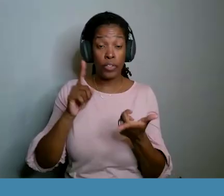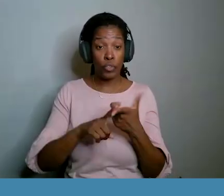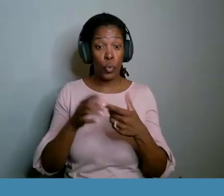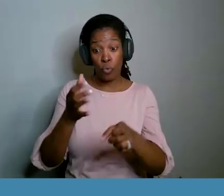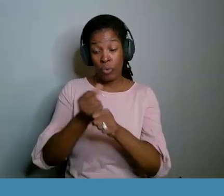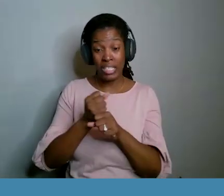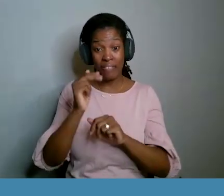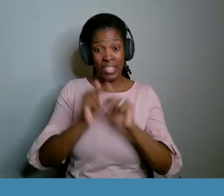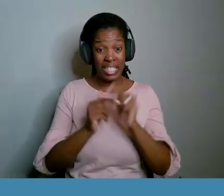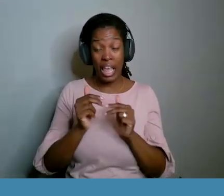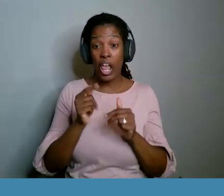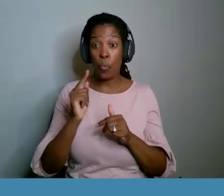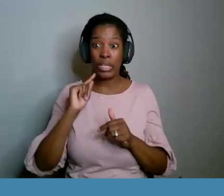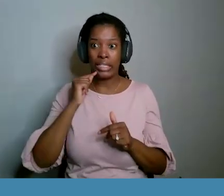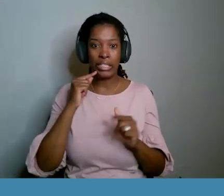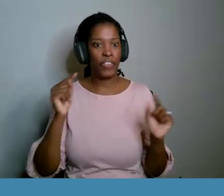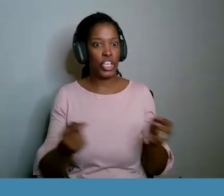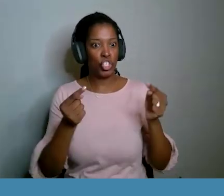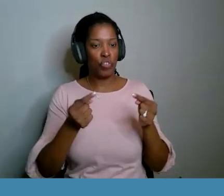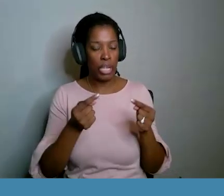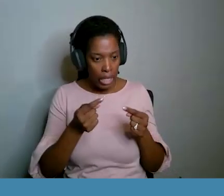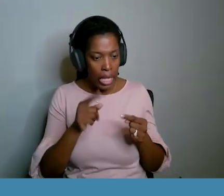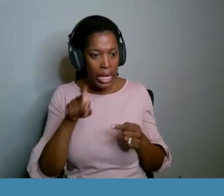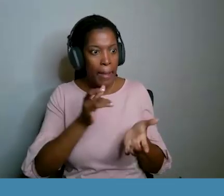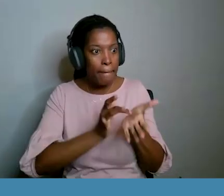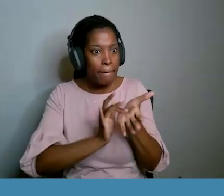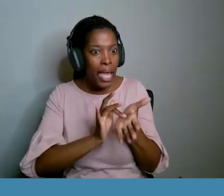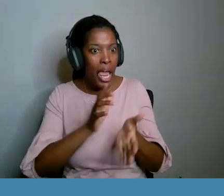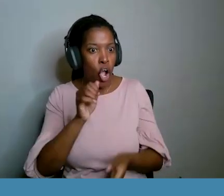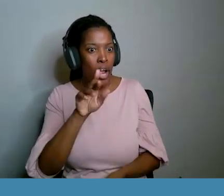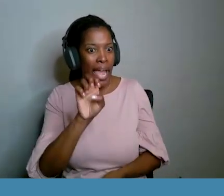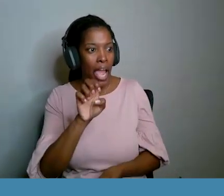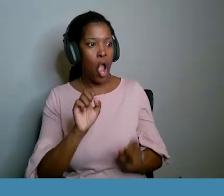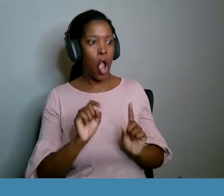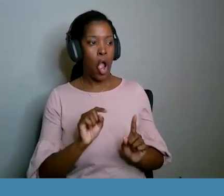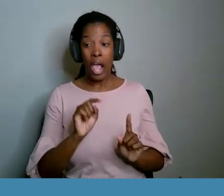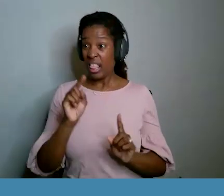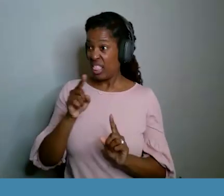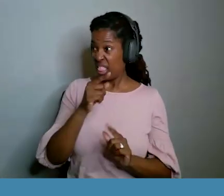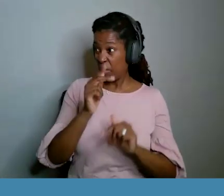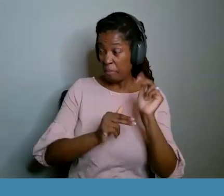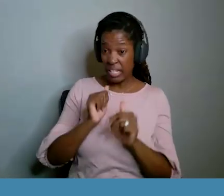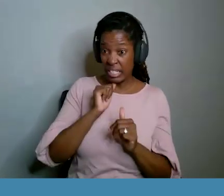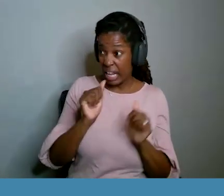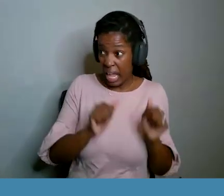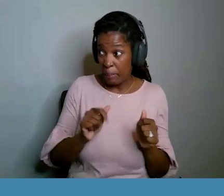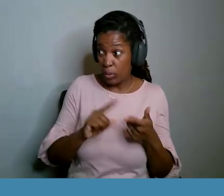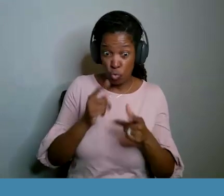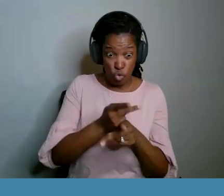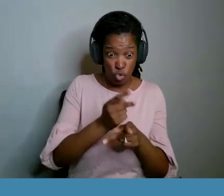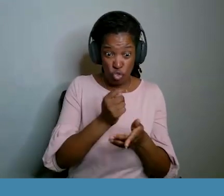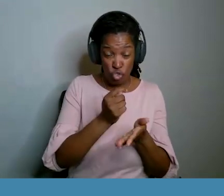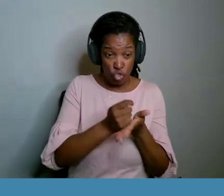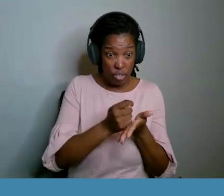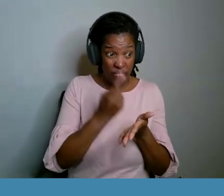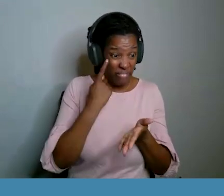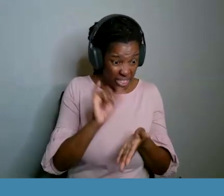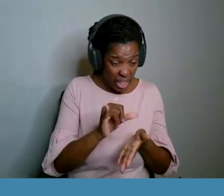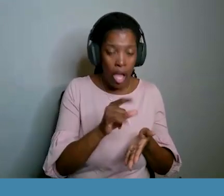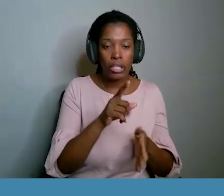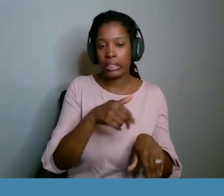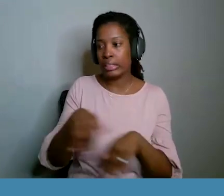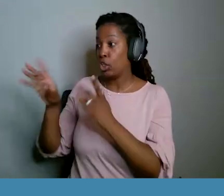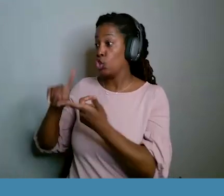care. Well, if the facility doesn't have the ability to treat that medical issue, they would then send them to a hospital to be treated, and then they